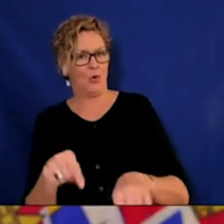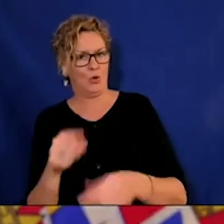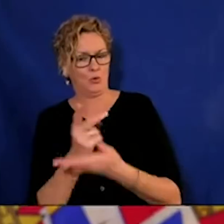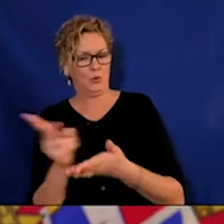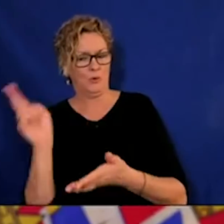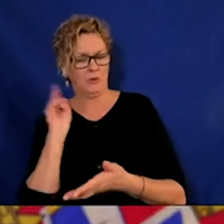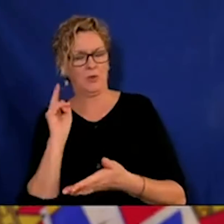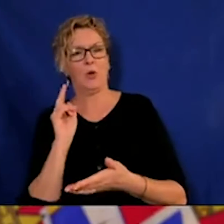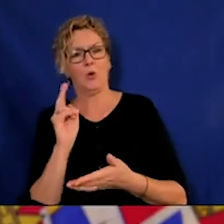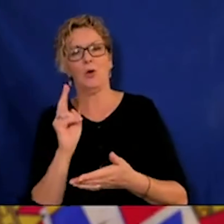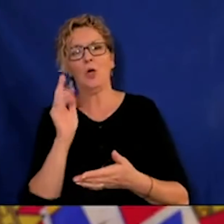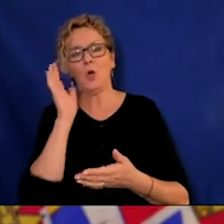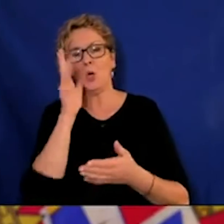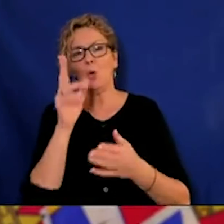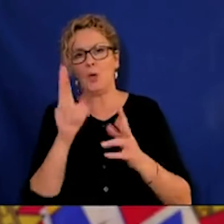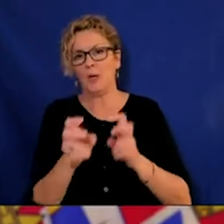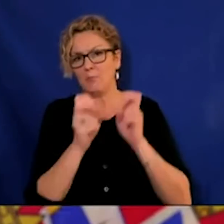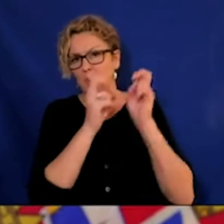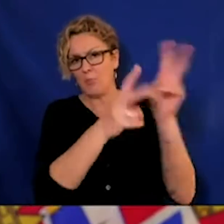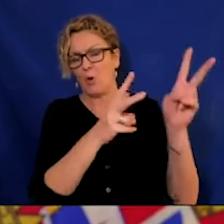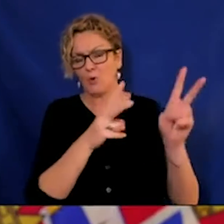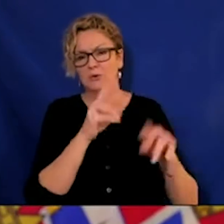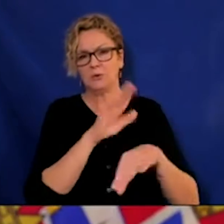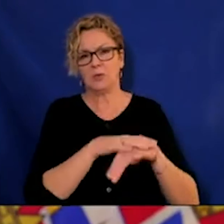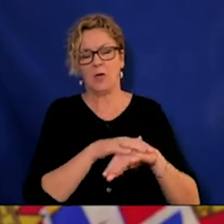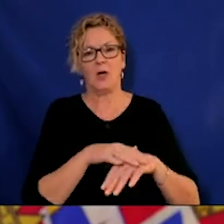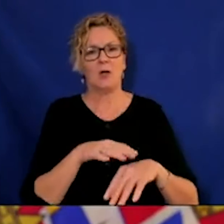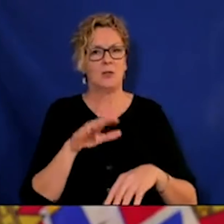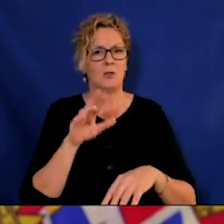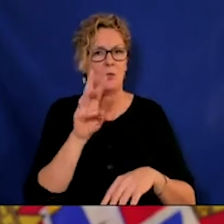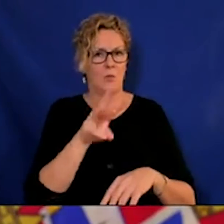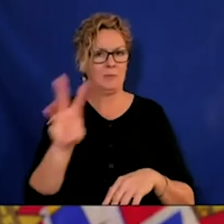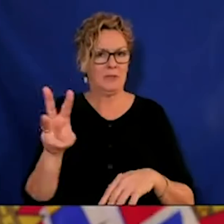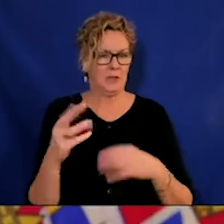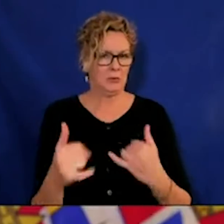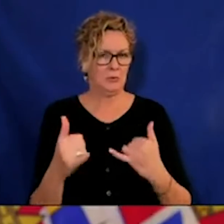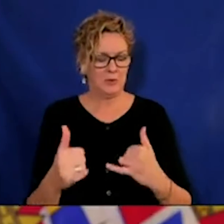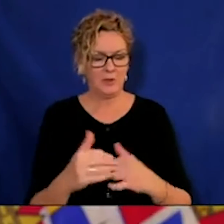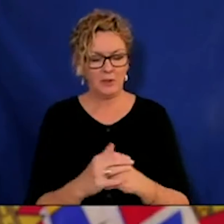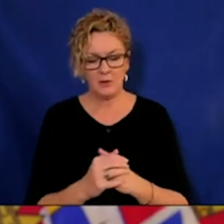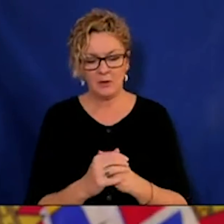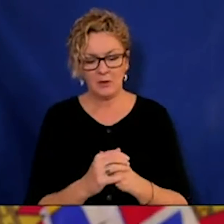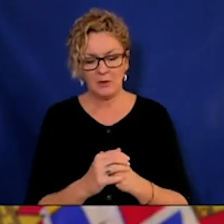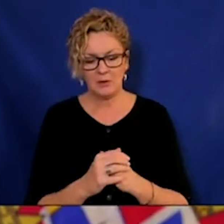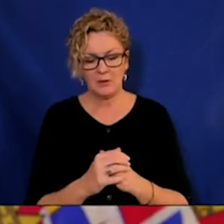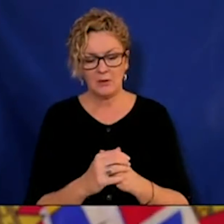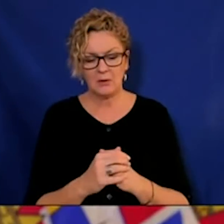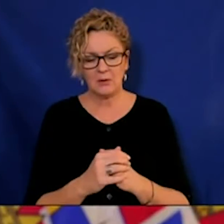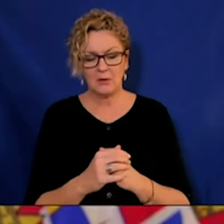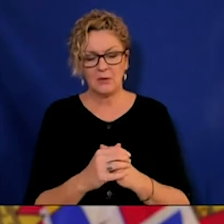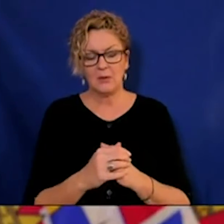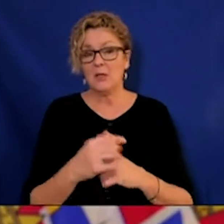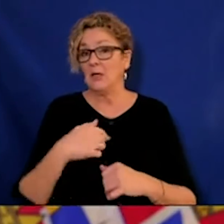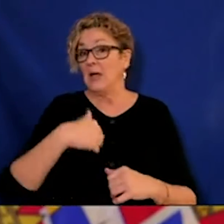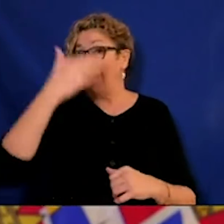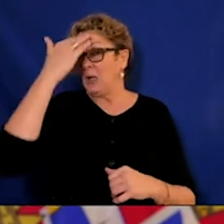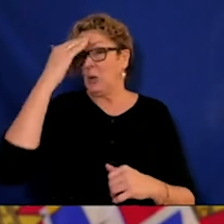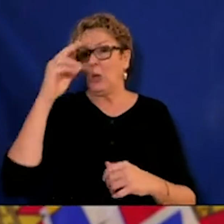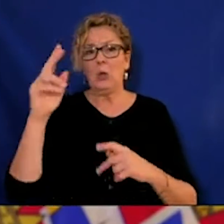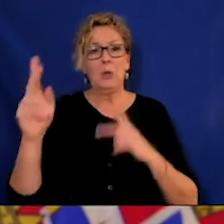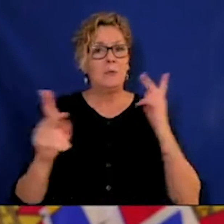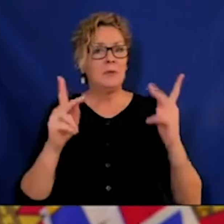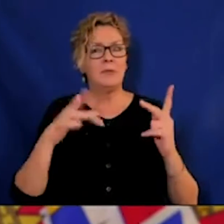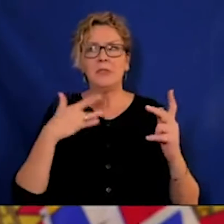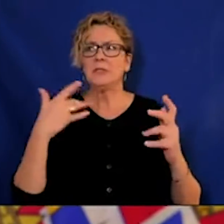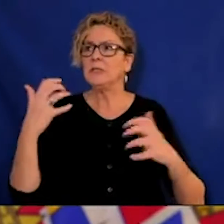spoken continuously about how important it is for us to get outside, to move, to be able to have that physical release, and I